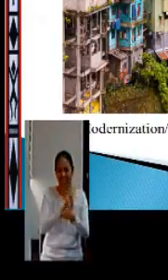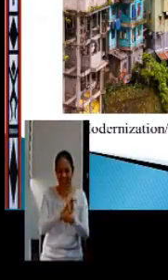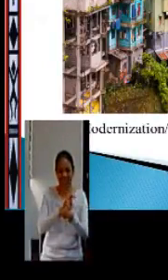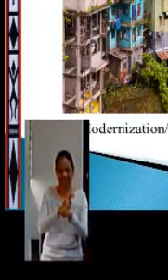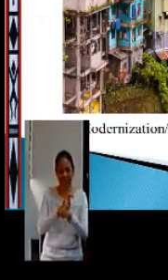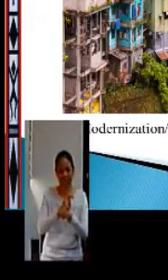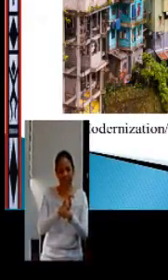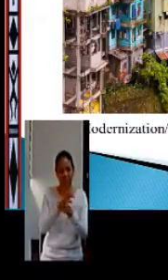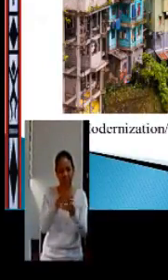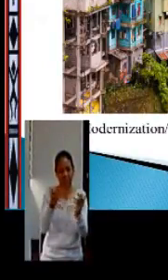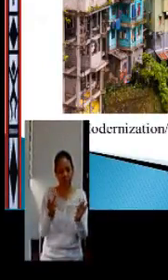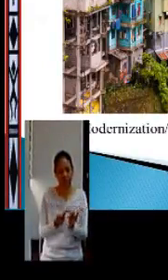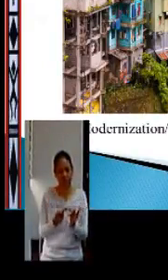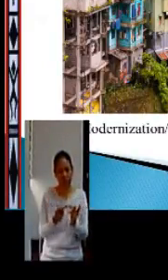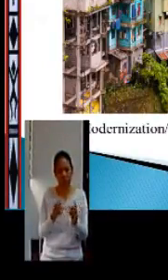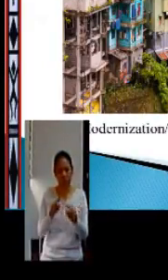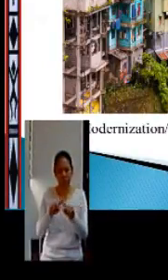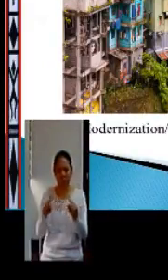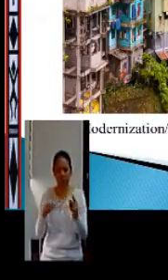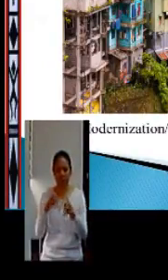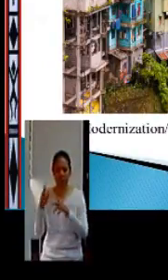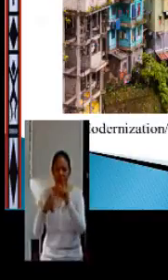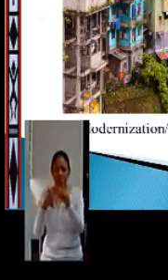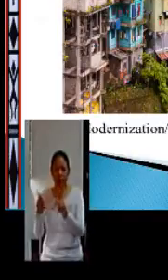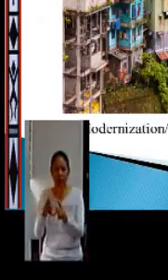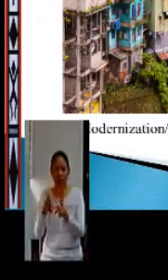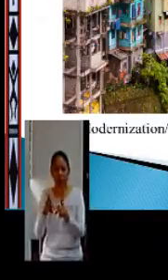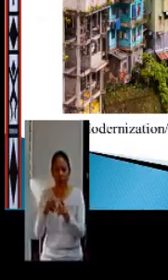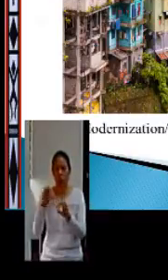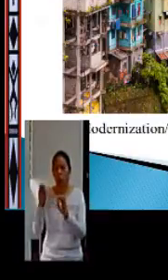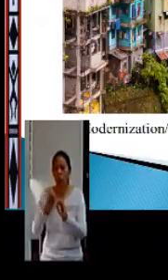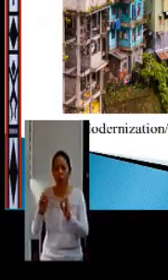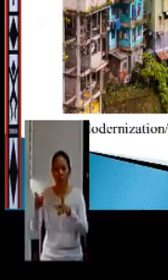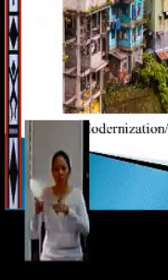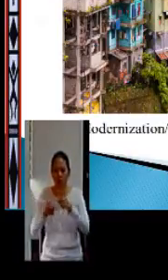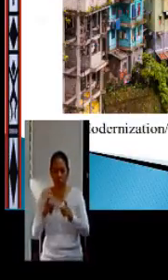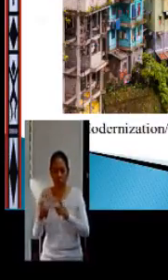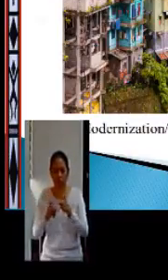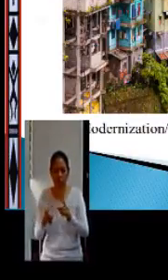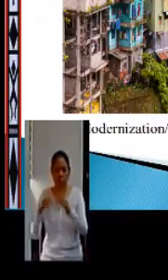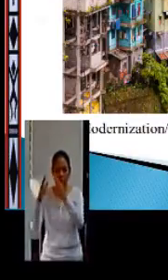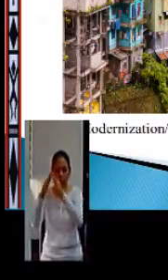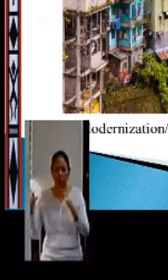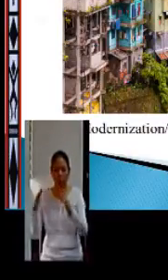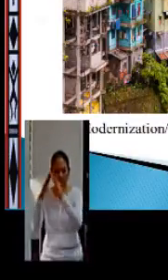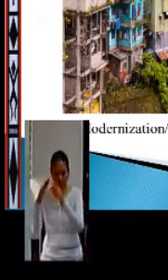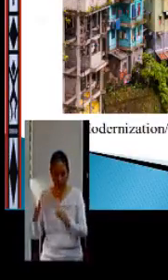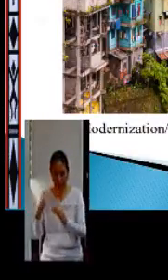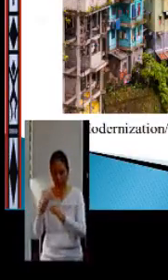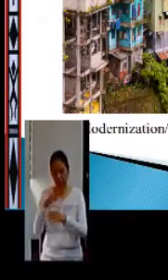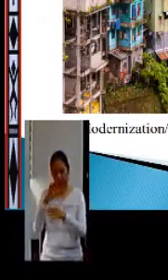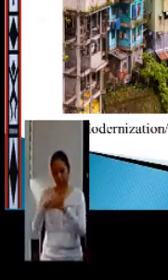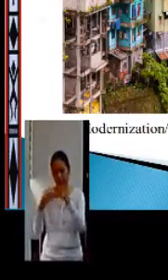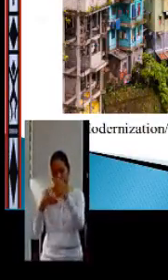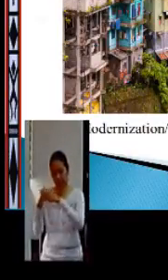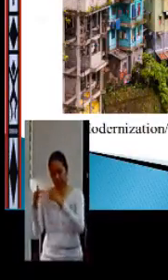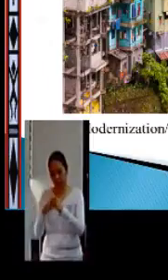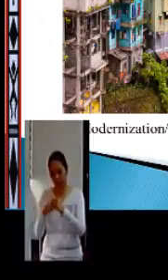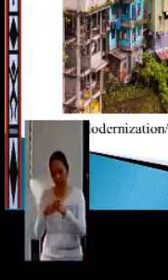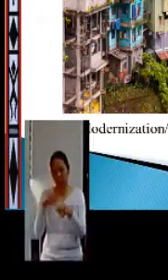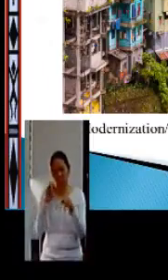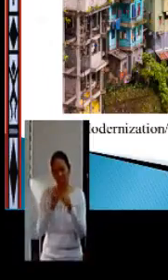build where they intend to build. Basta sasabihin lang sa amin yung lupa. So that's why nadidisturb yung